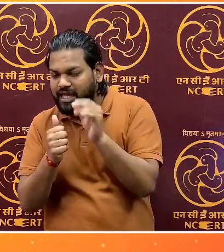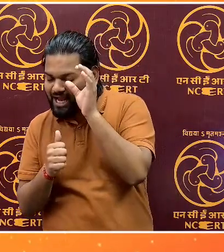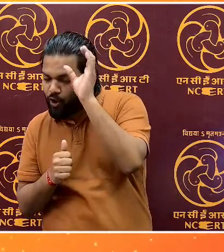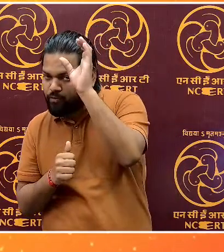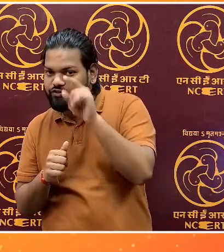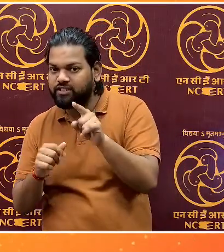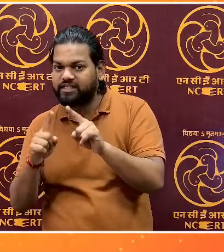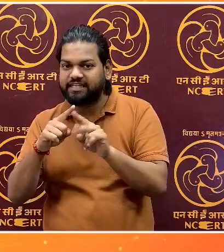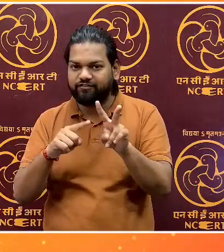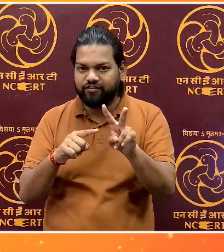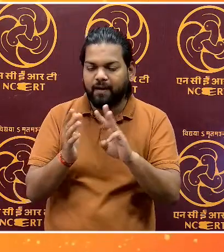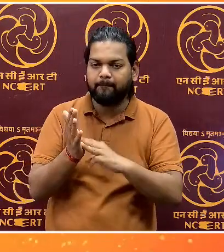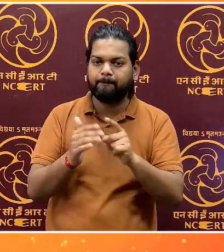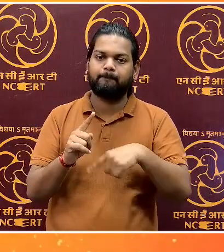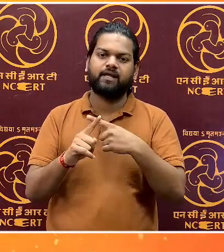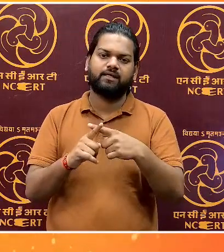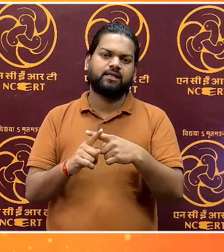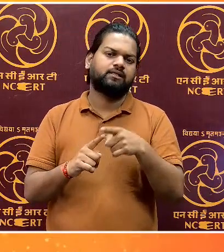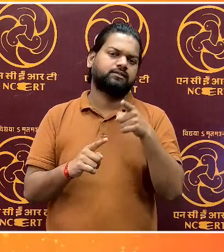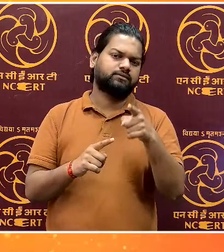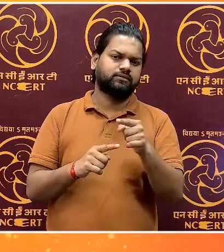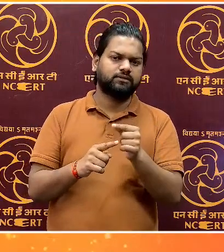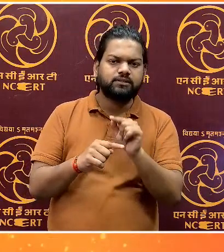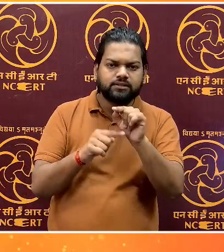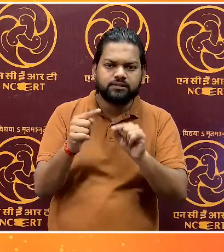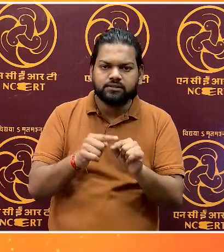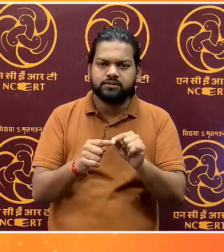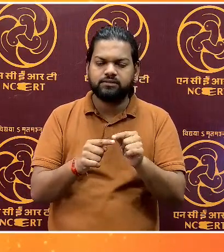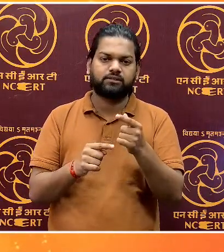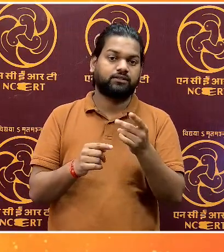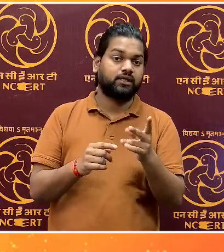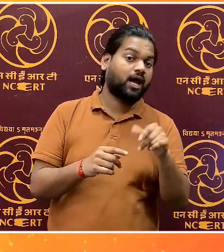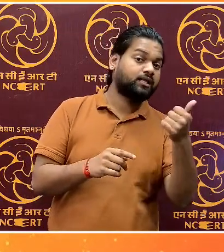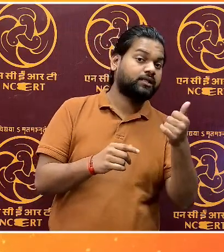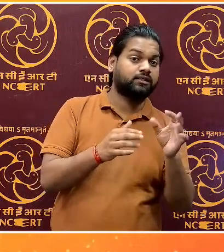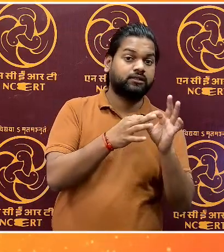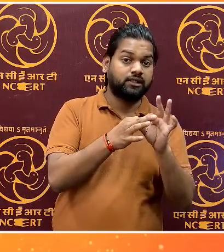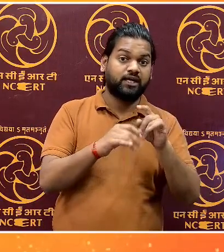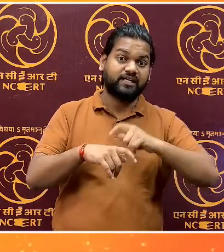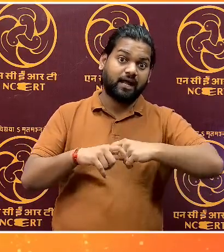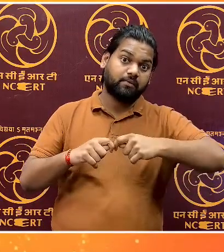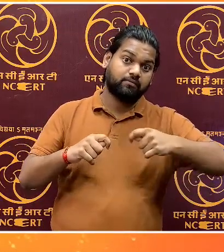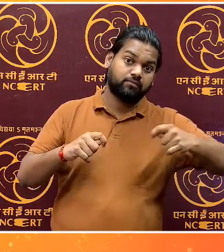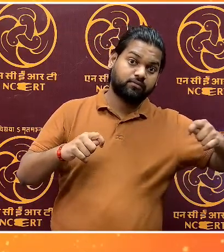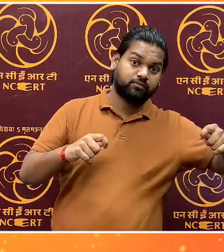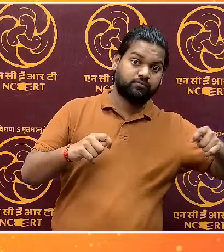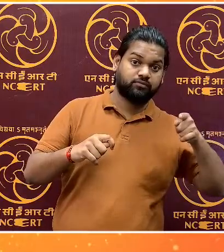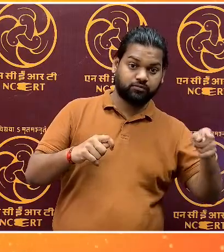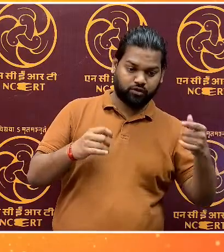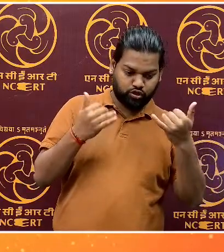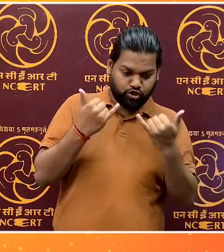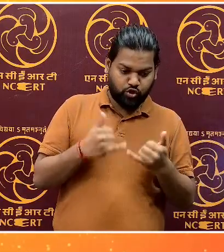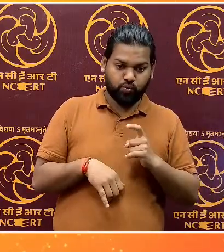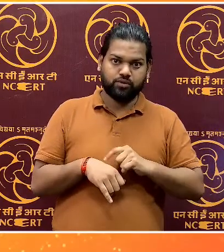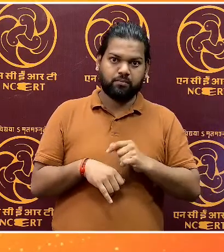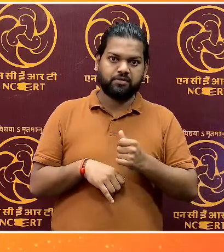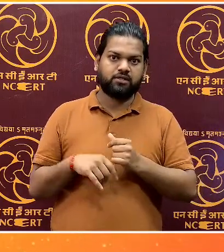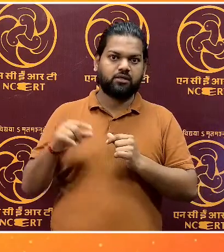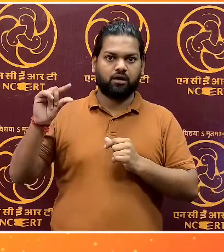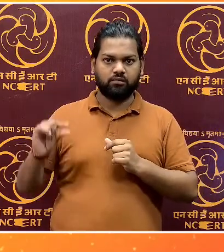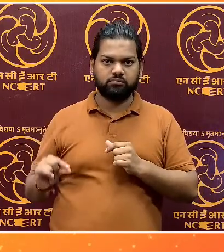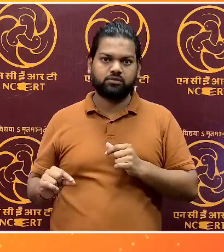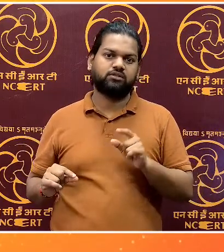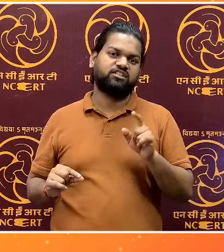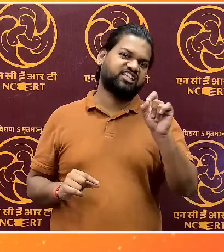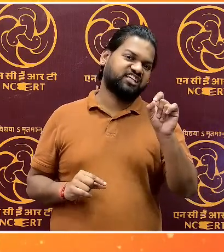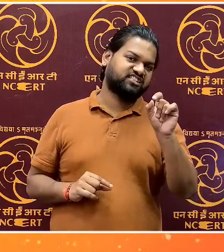of time period and interest rate. So the another relationship is that longer the time period, lower will be the present value. So at